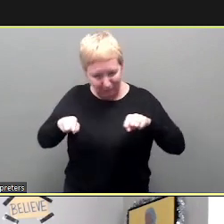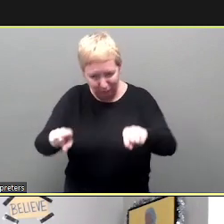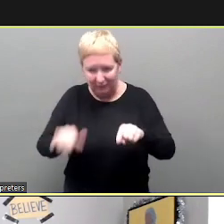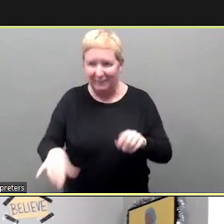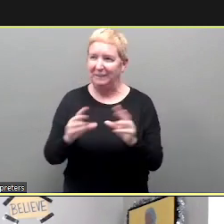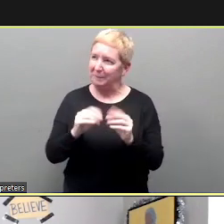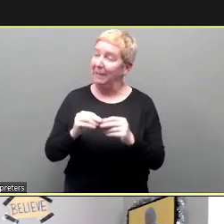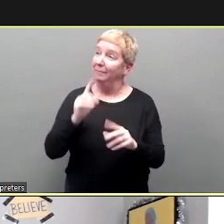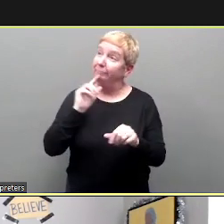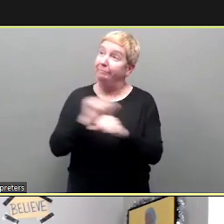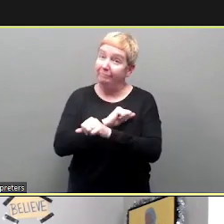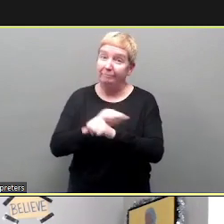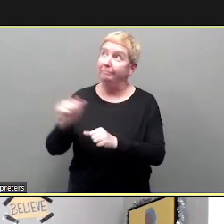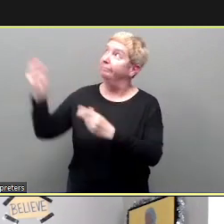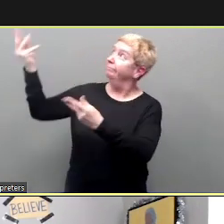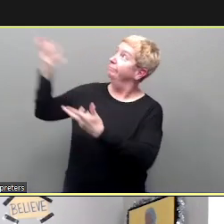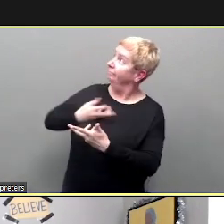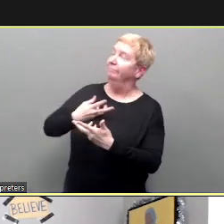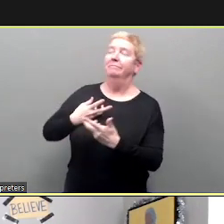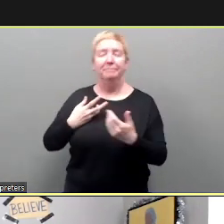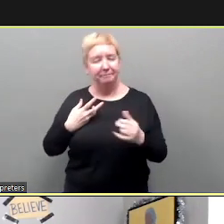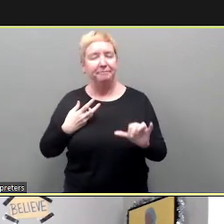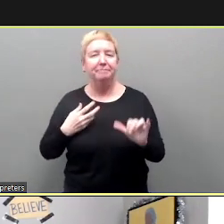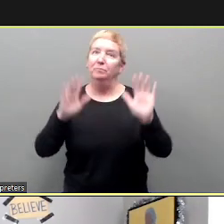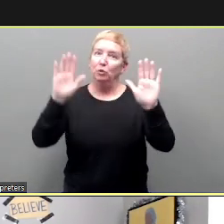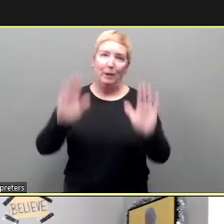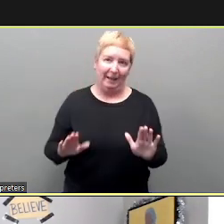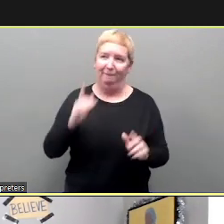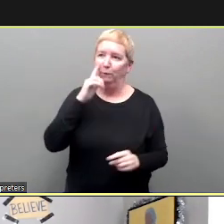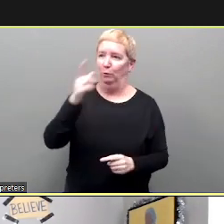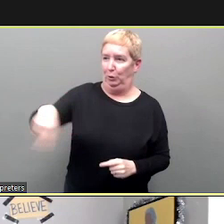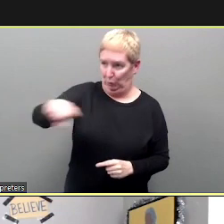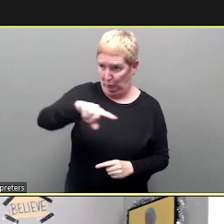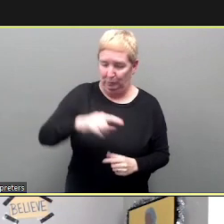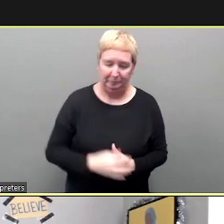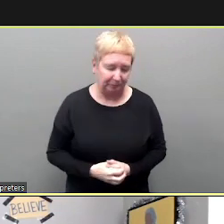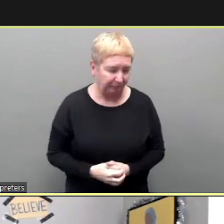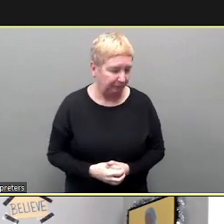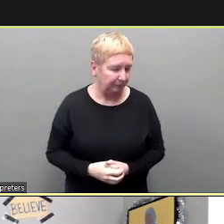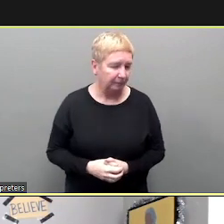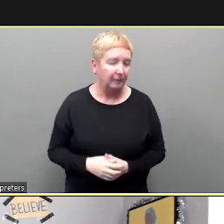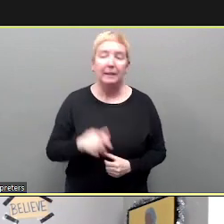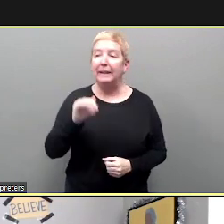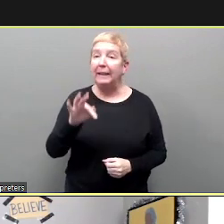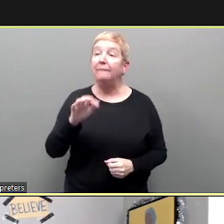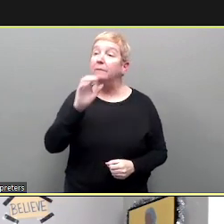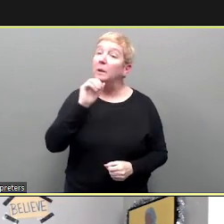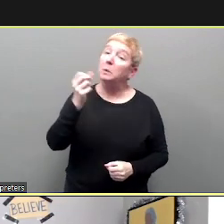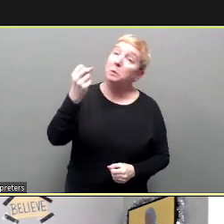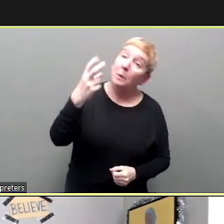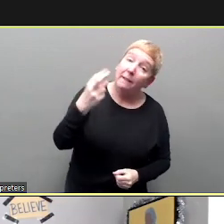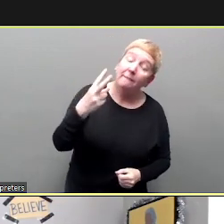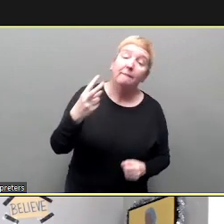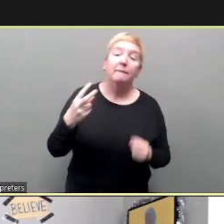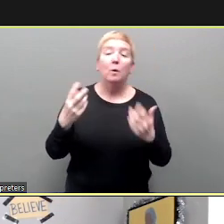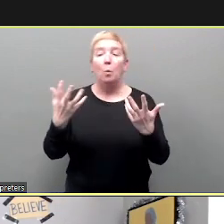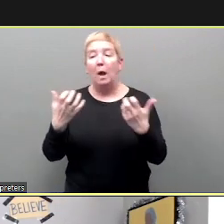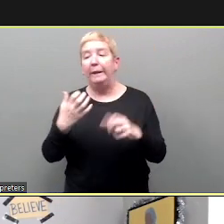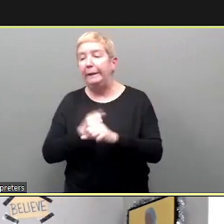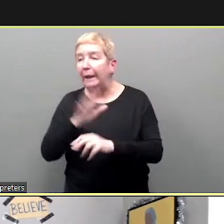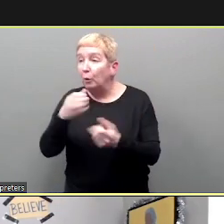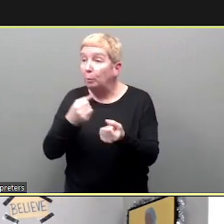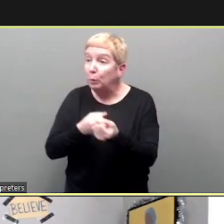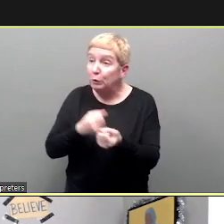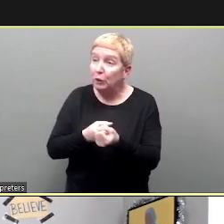David. That's really great news. So that's great for all of you guys out there who are 12 and older who want to get your booster,